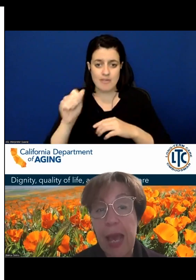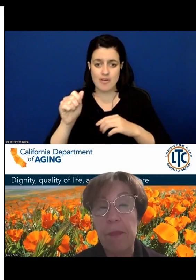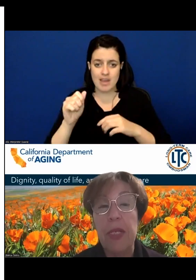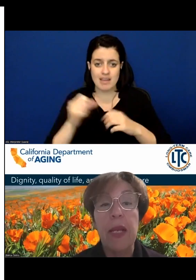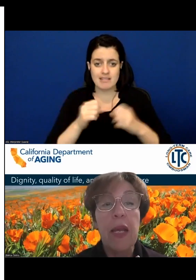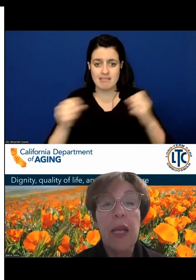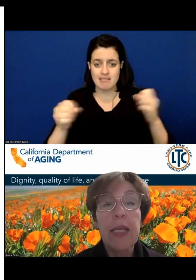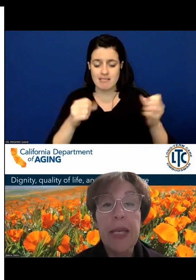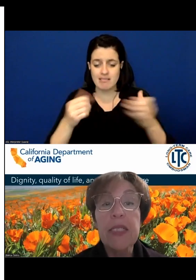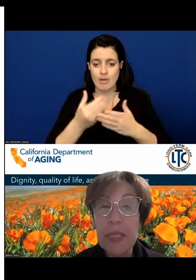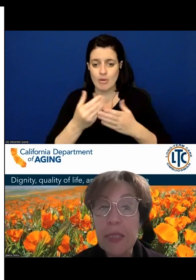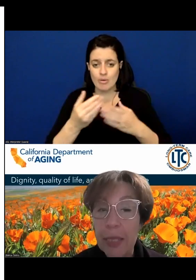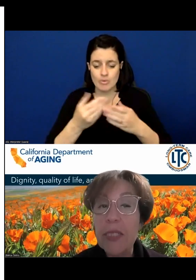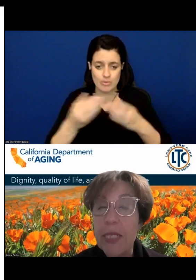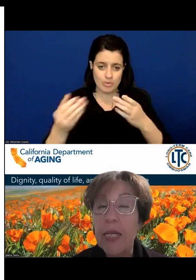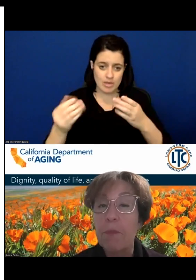to happen.